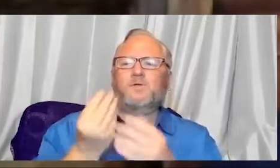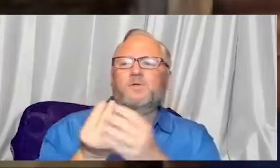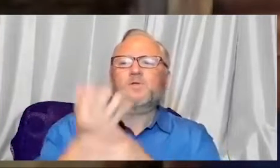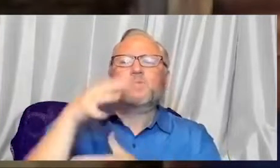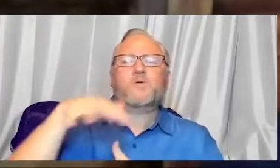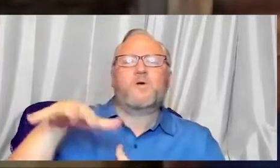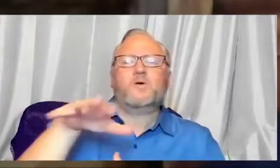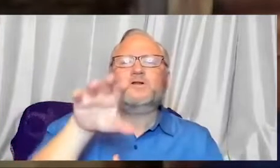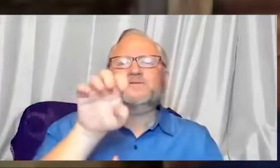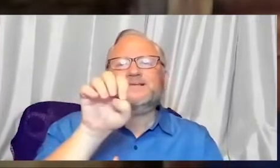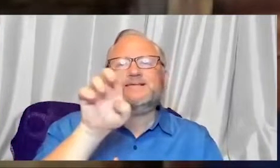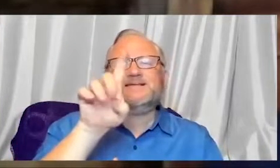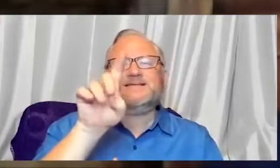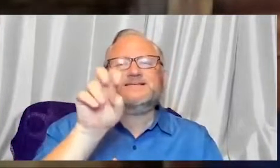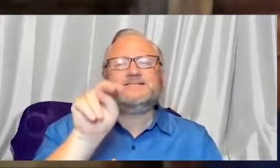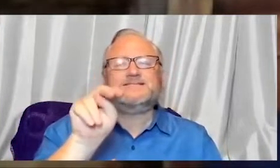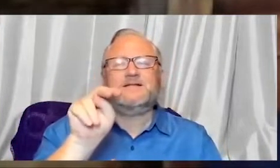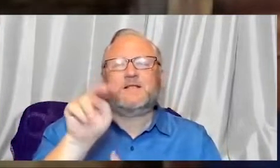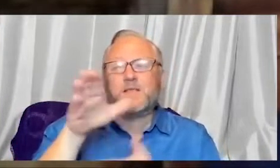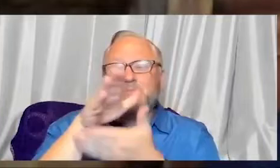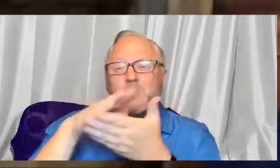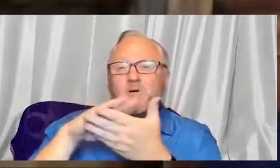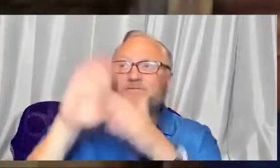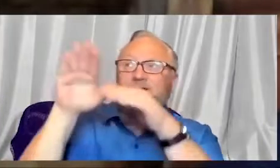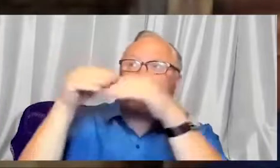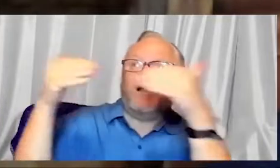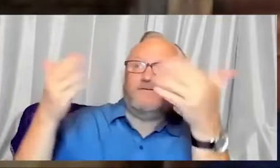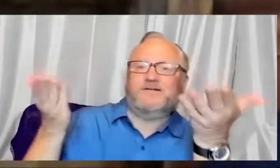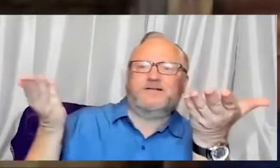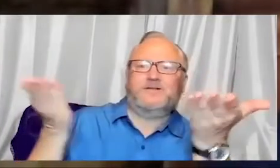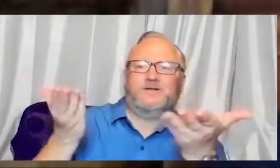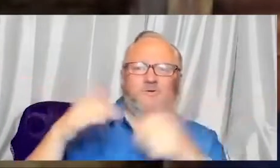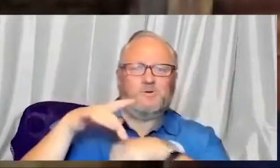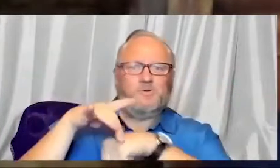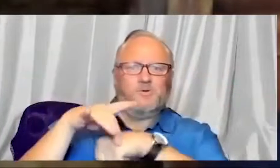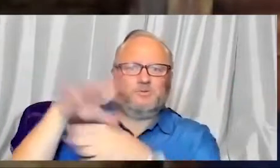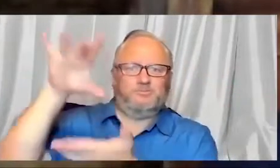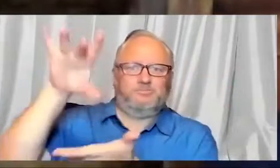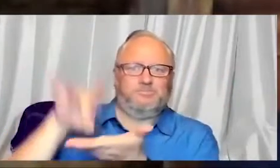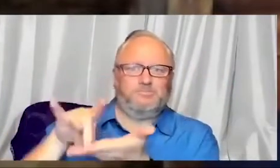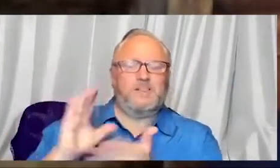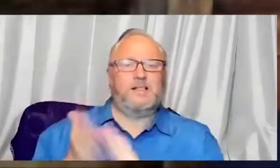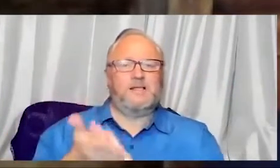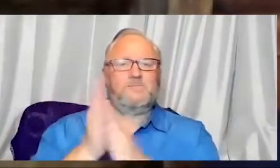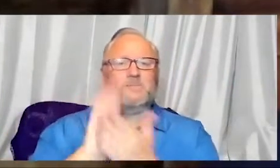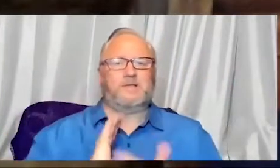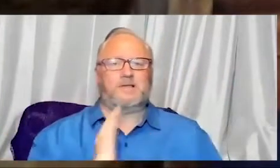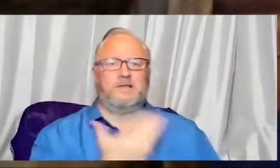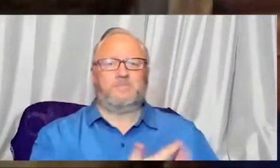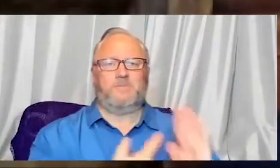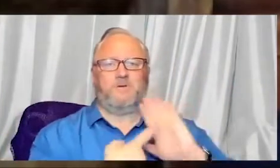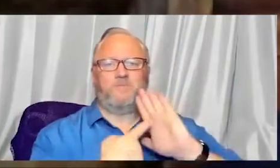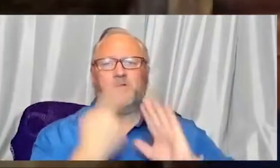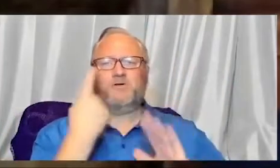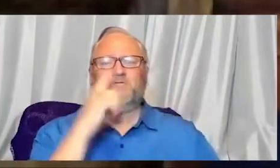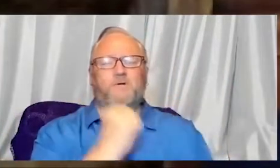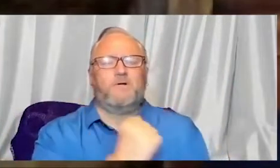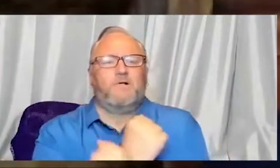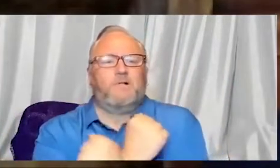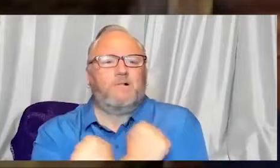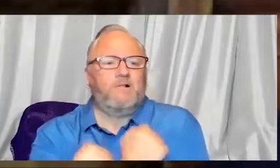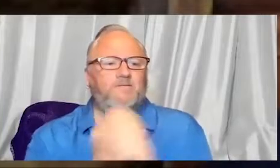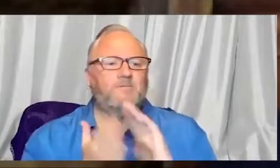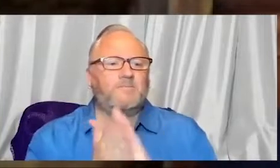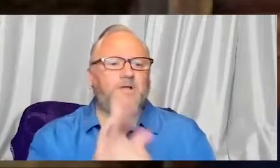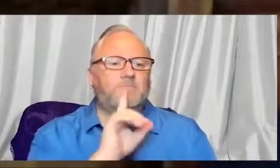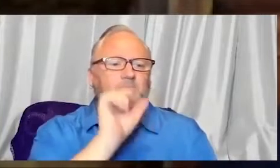that piece of heaven on earth, which became our model for love made real, where